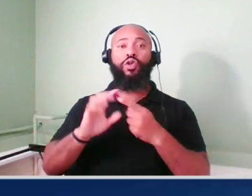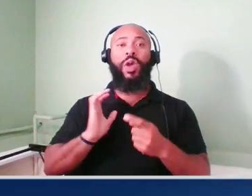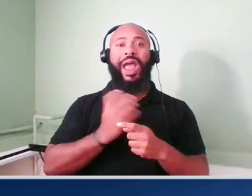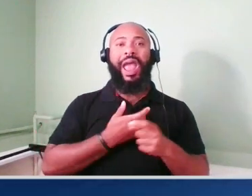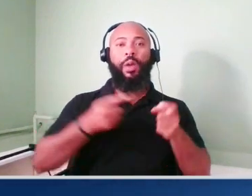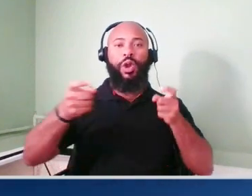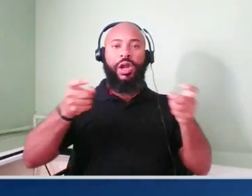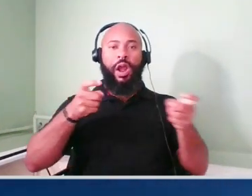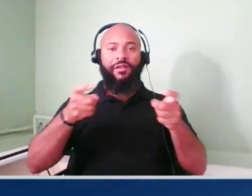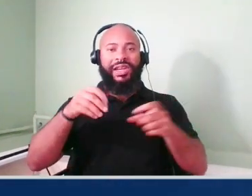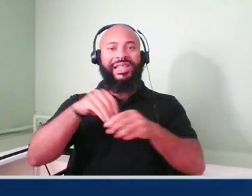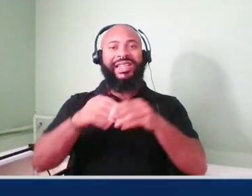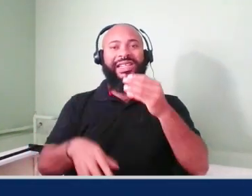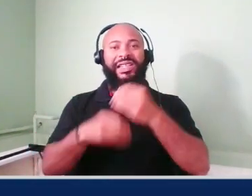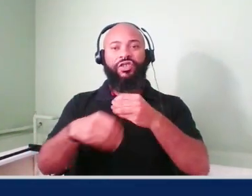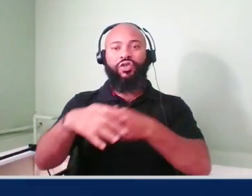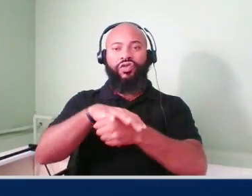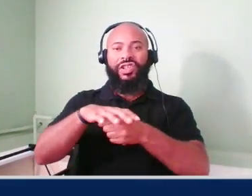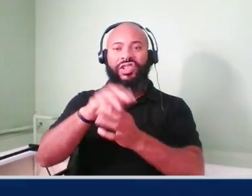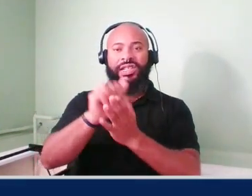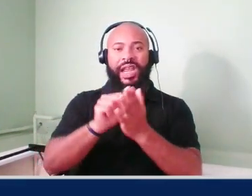list services faster.